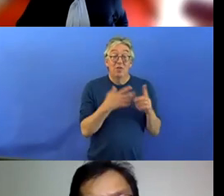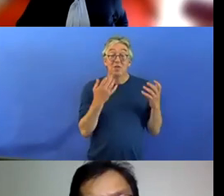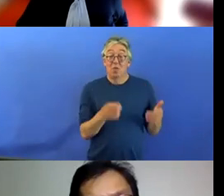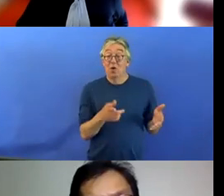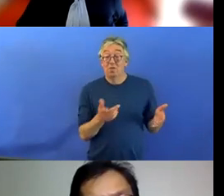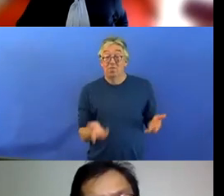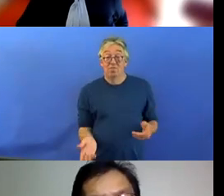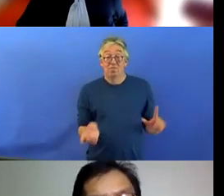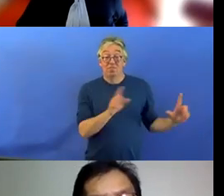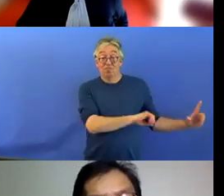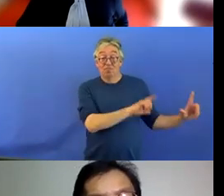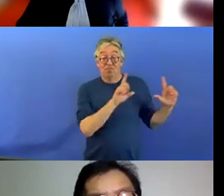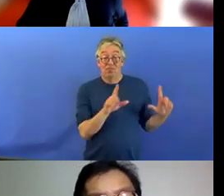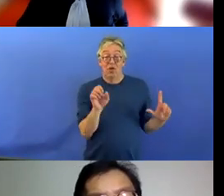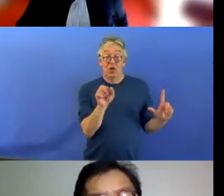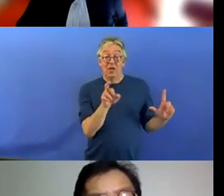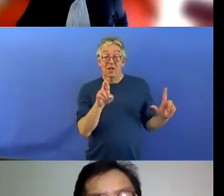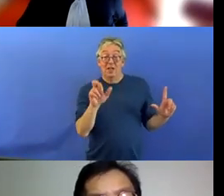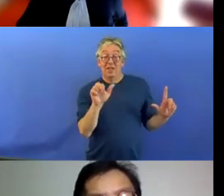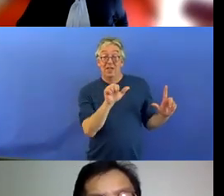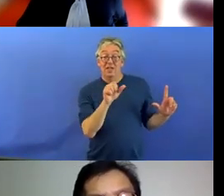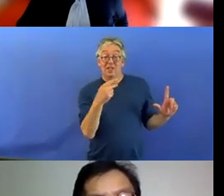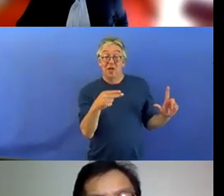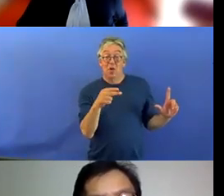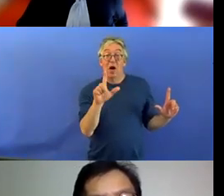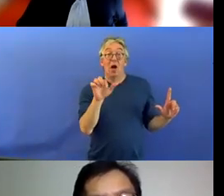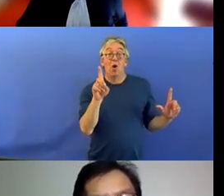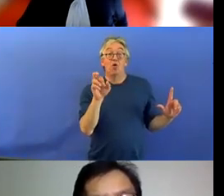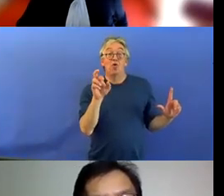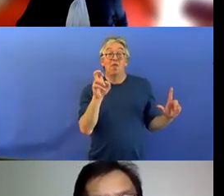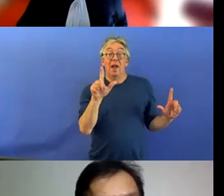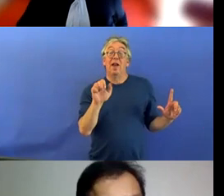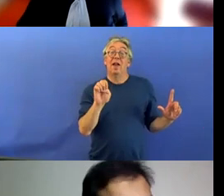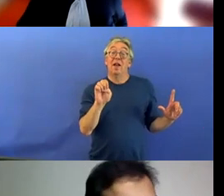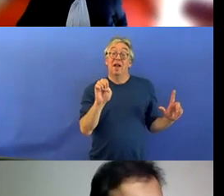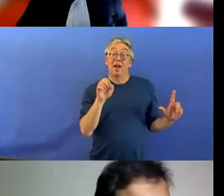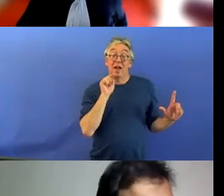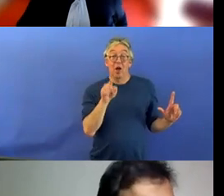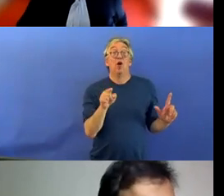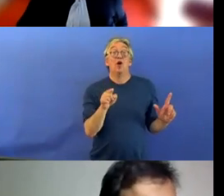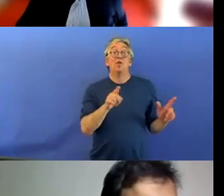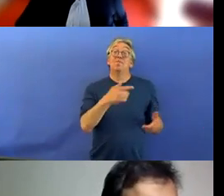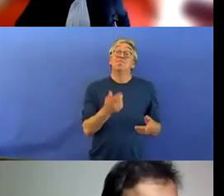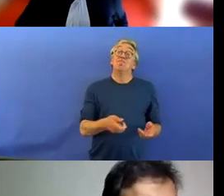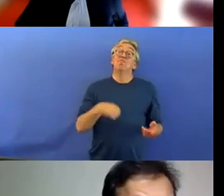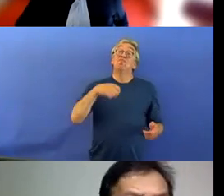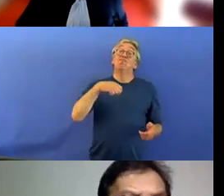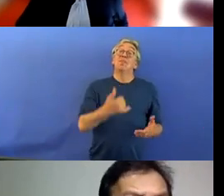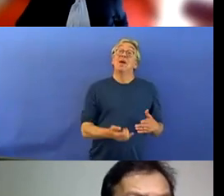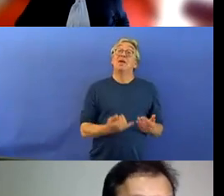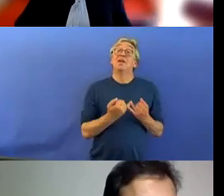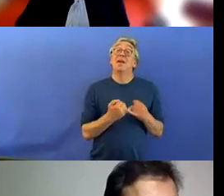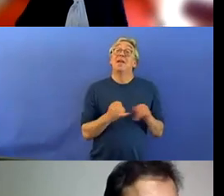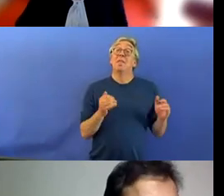of the National Council of Independent Living in the United States of America, and she will present us who is WIN. Sarah,